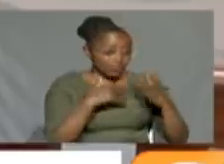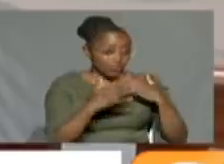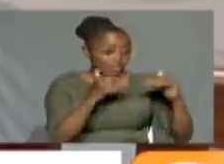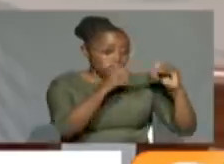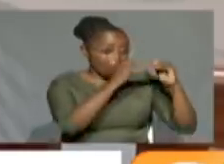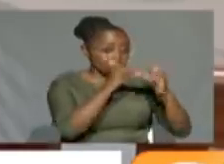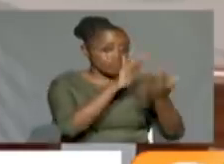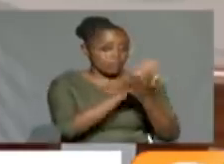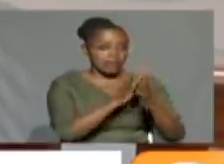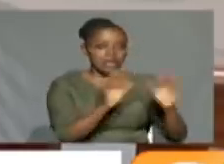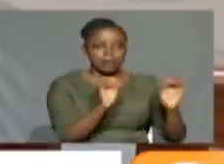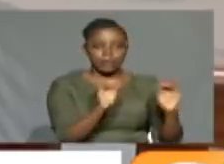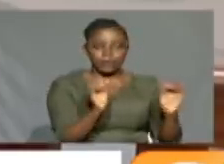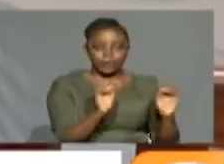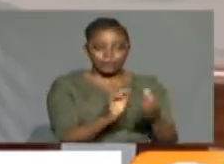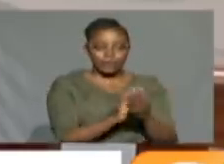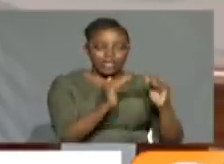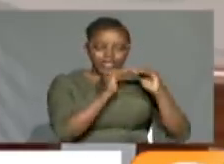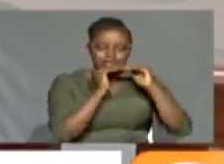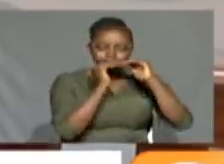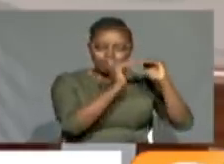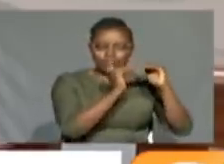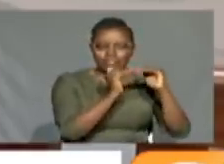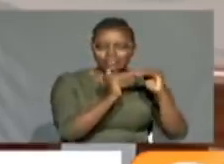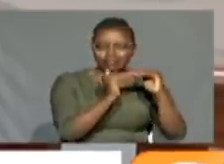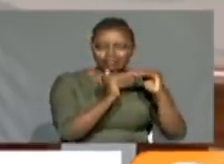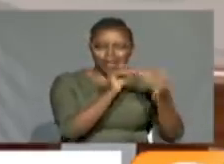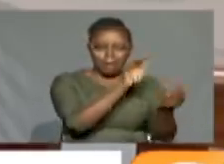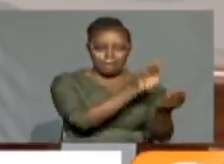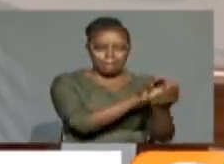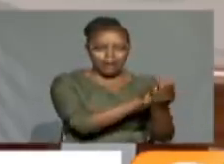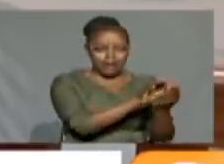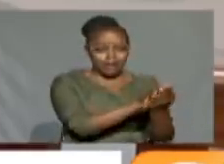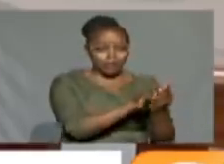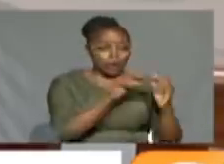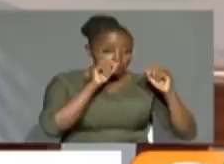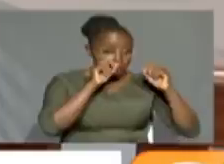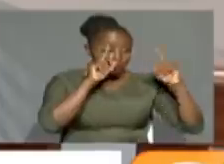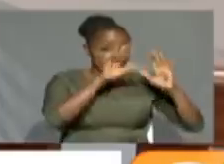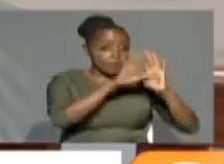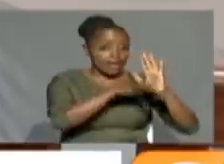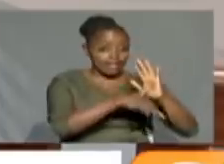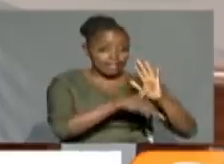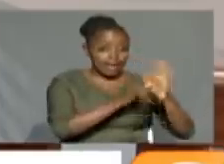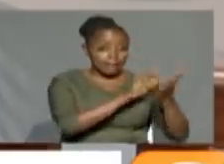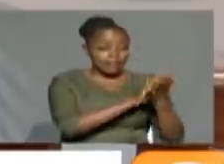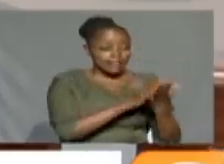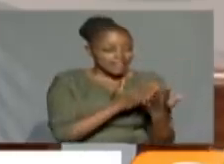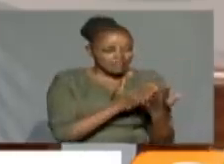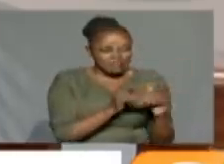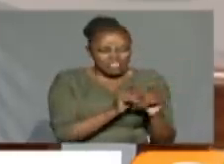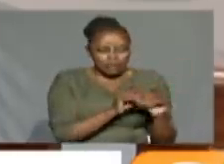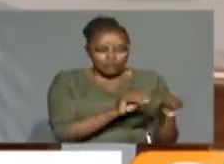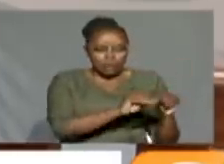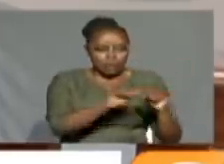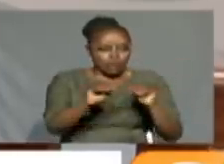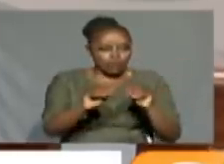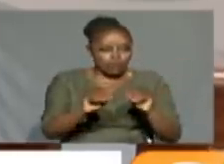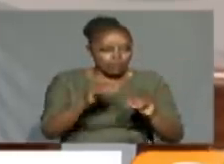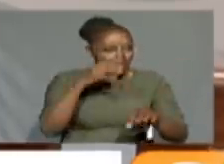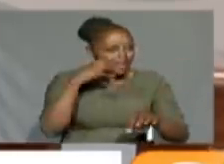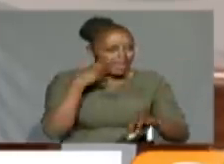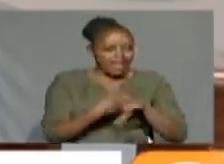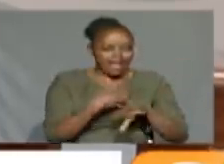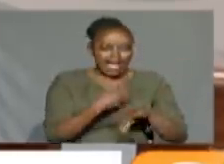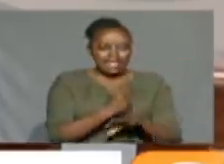become. Equity, as we essentially realized later, became more of a movement. And it's very difficult to